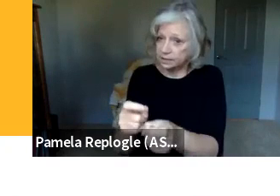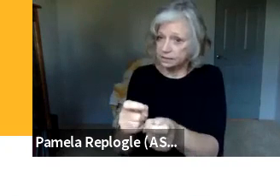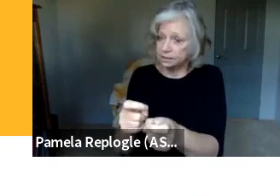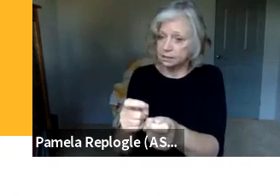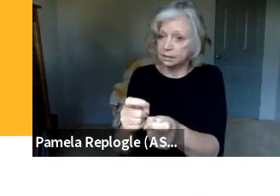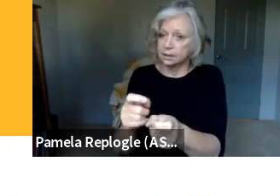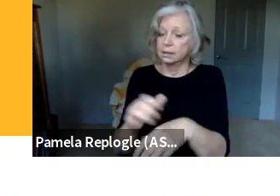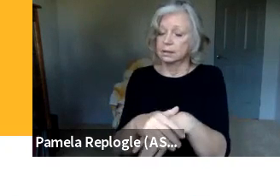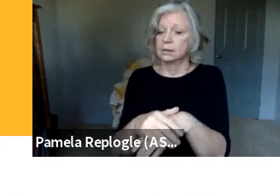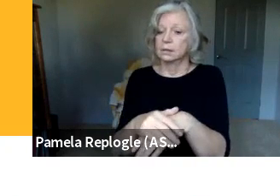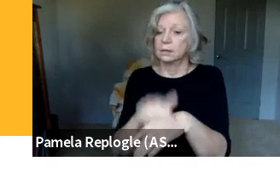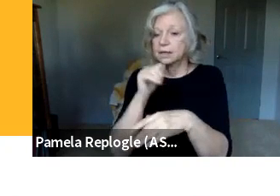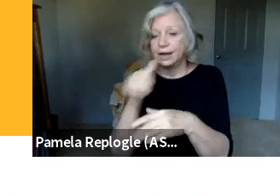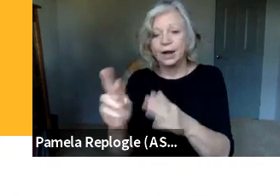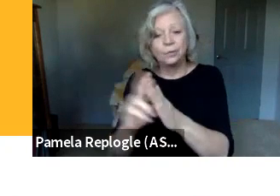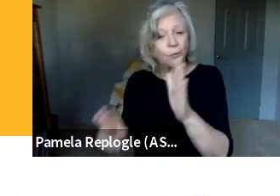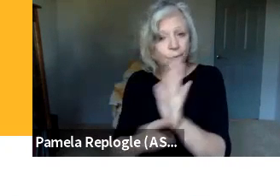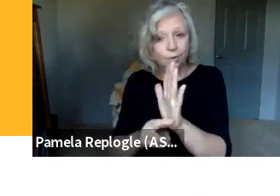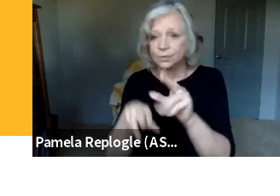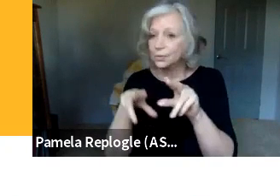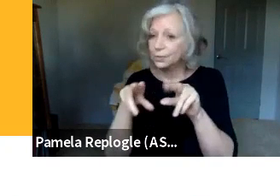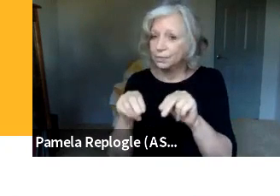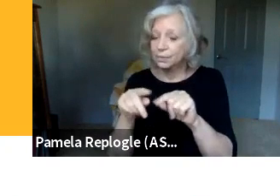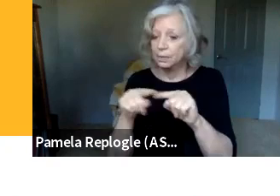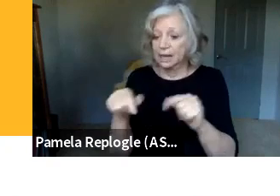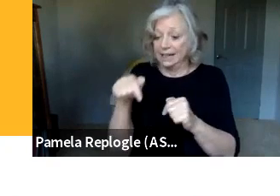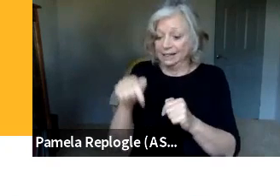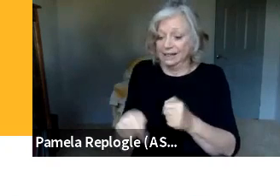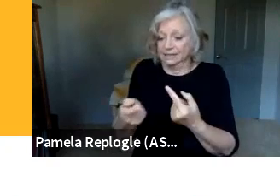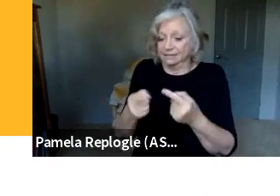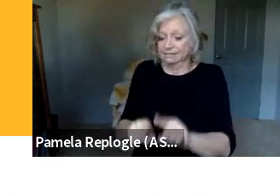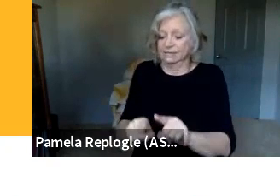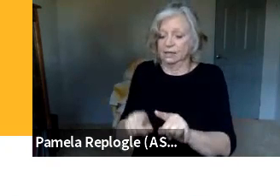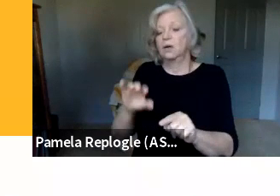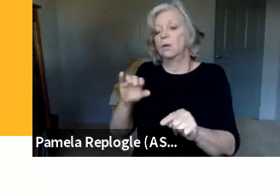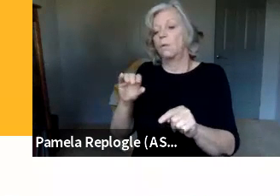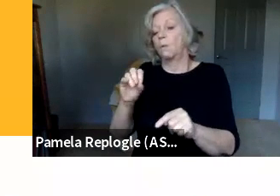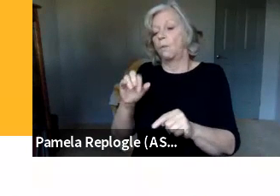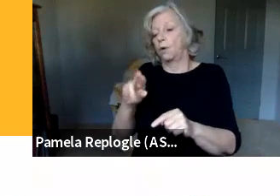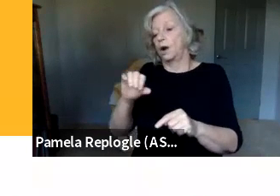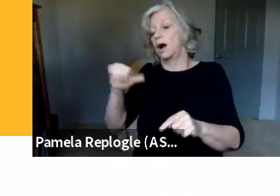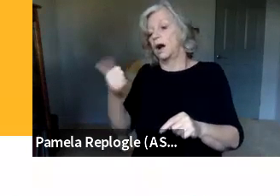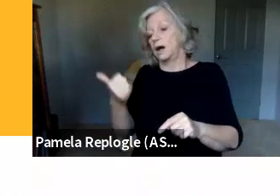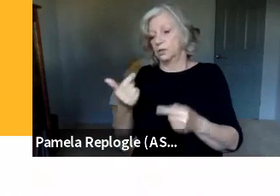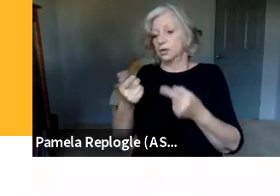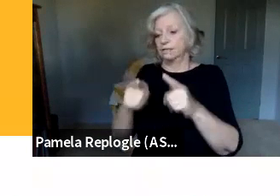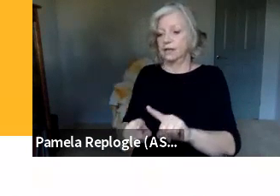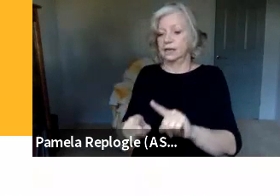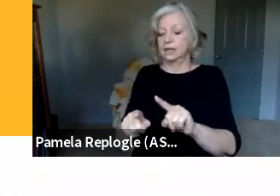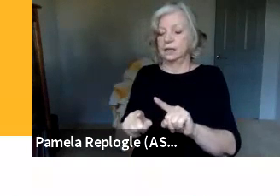And whether it's this event or any other events, the host of those